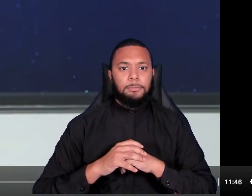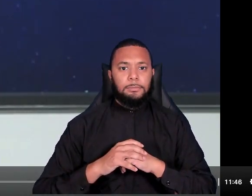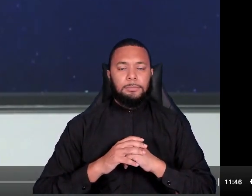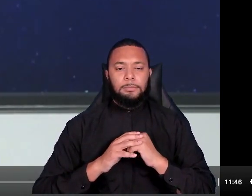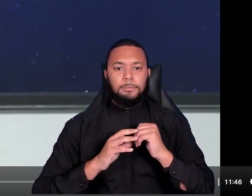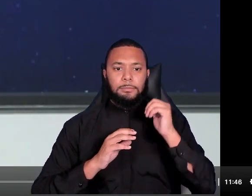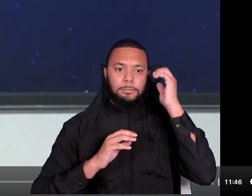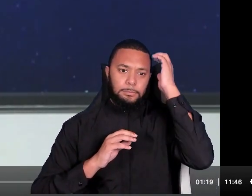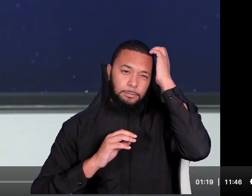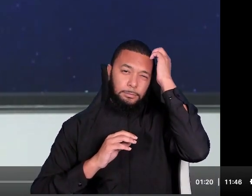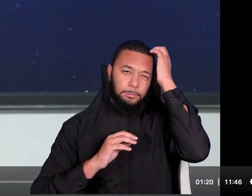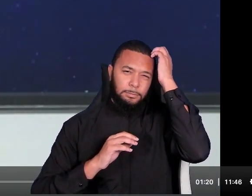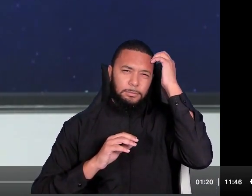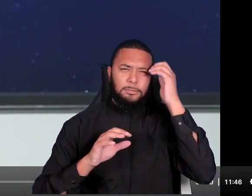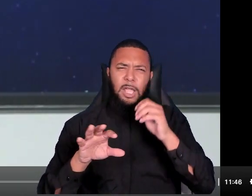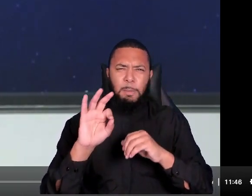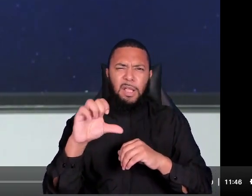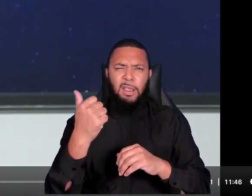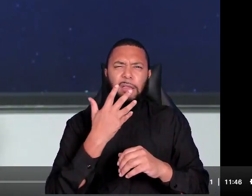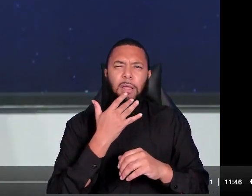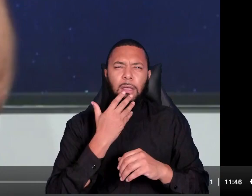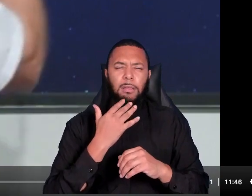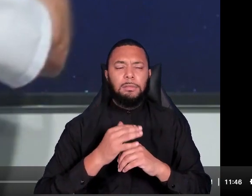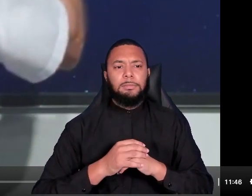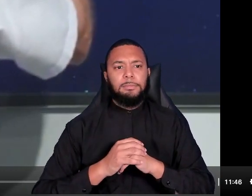I think I'll use different colors here.